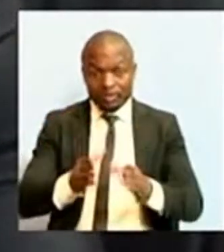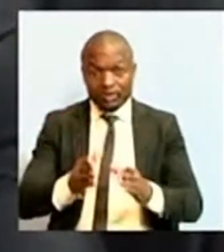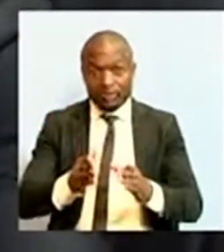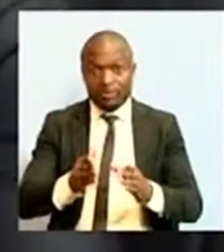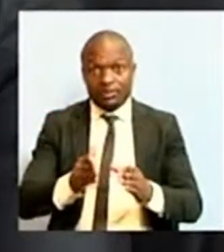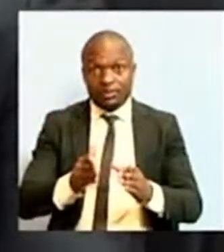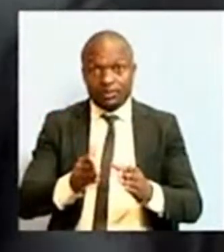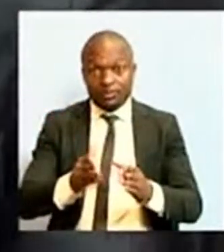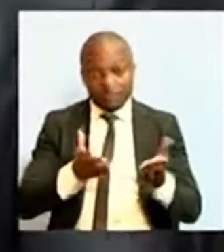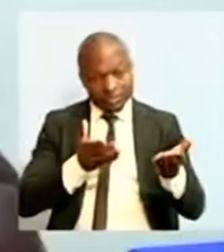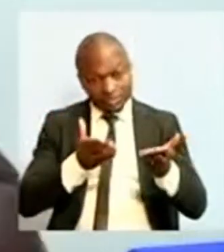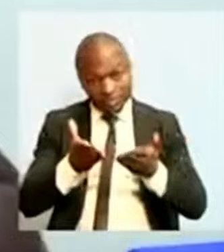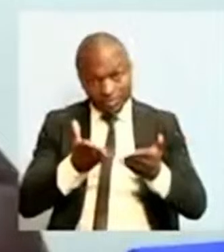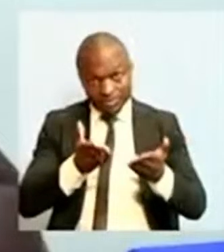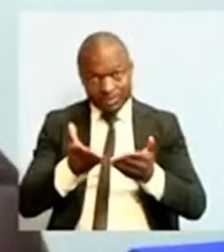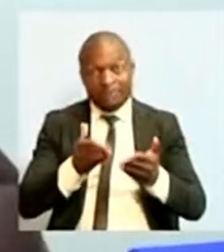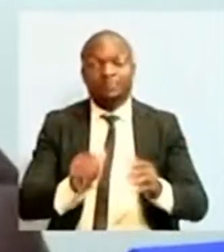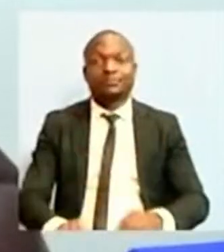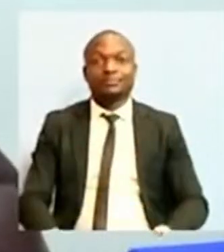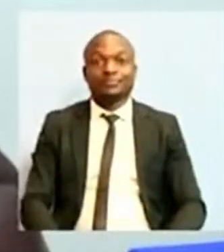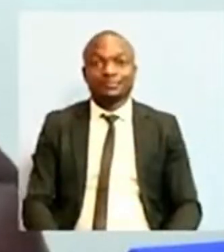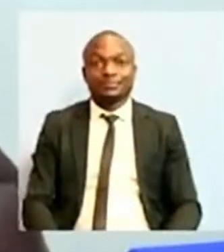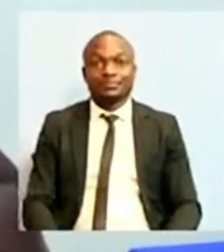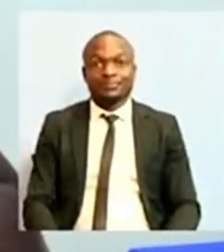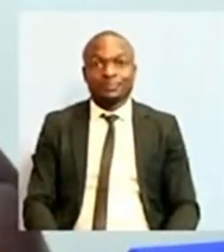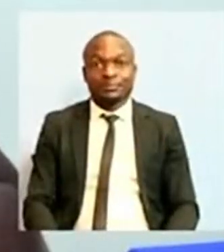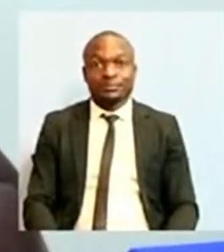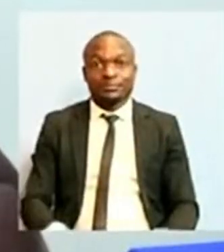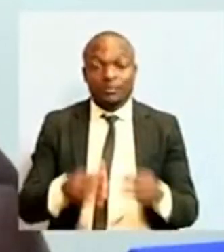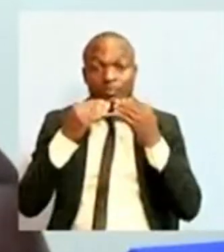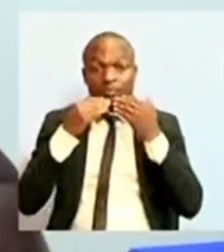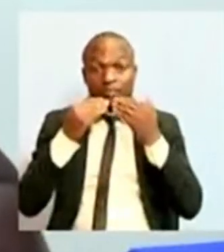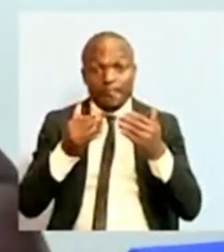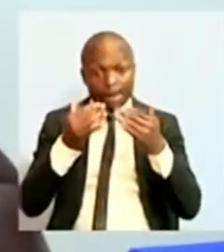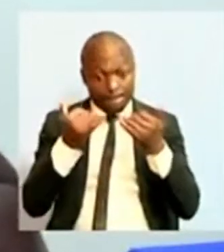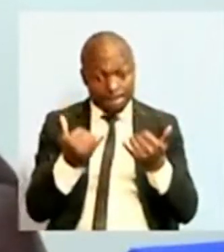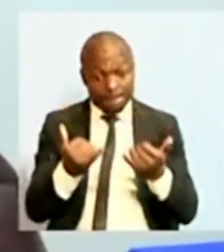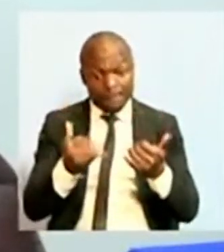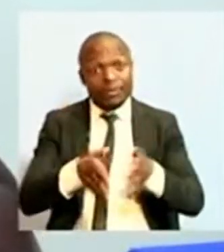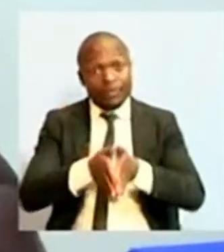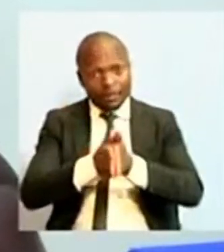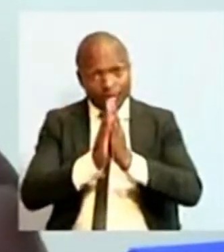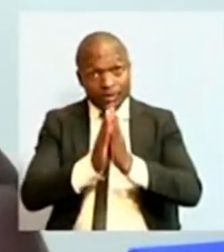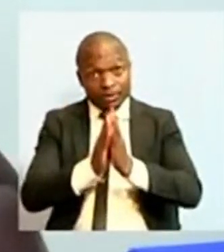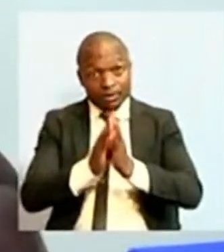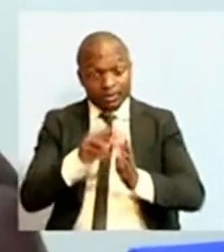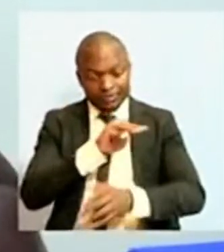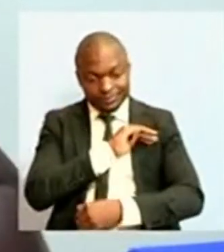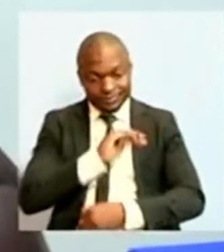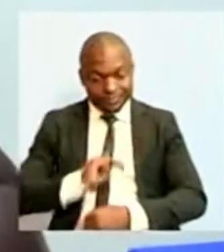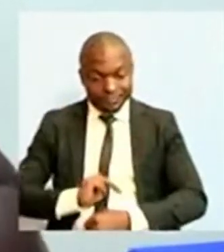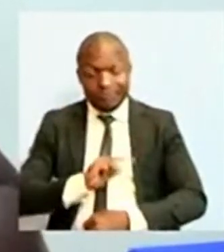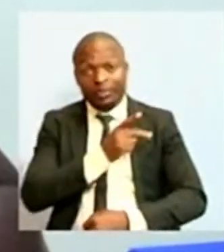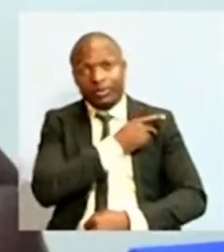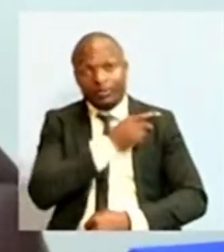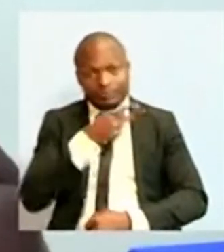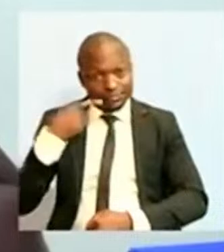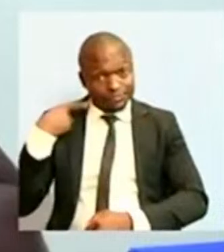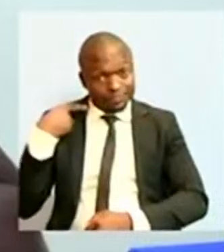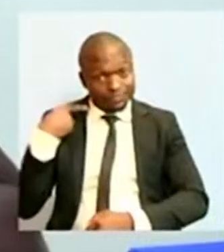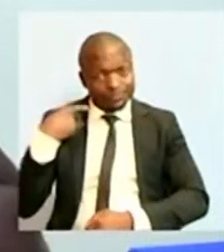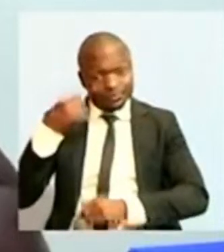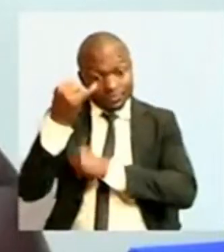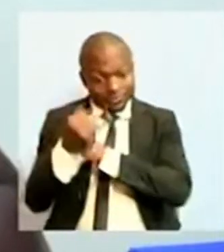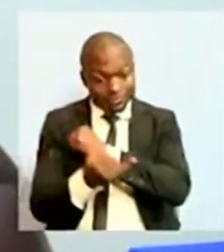Council. Thank you so much. I'll now ask honorable members of parliament